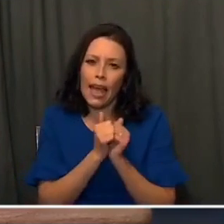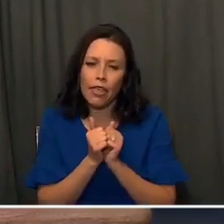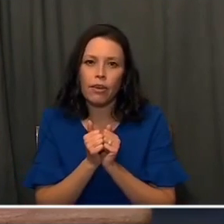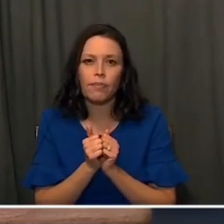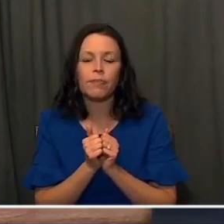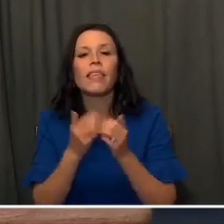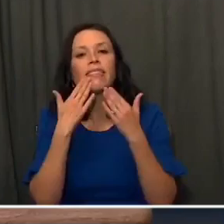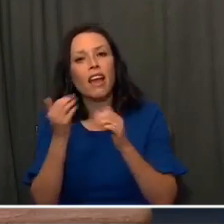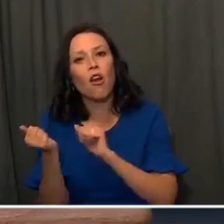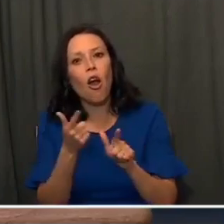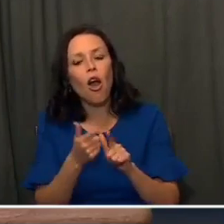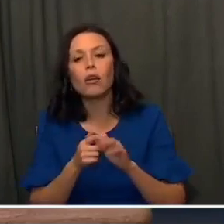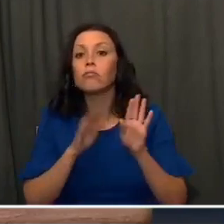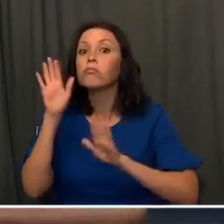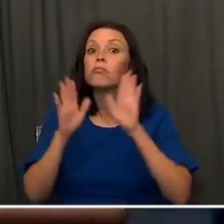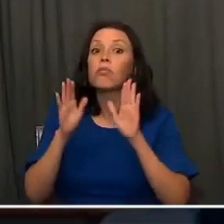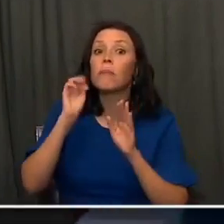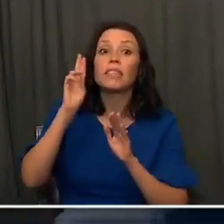Mr. Vice President, thank you all.